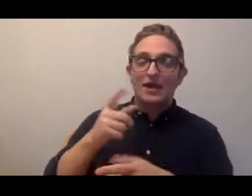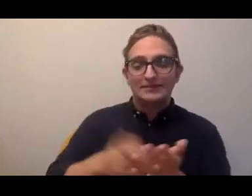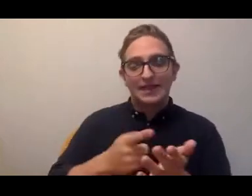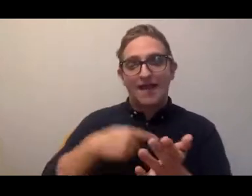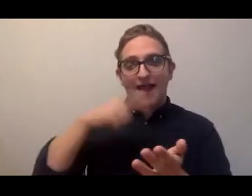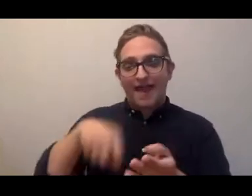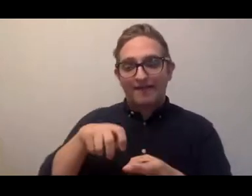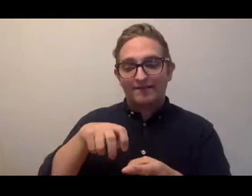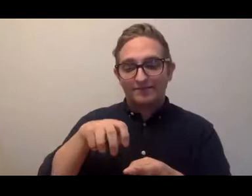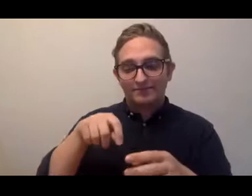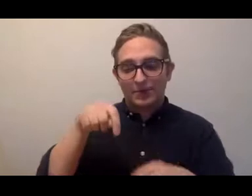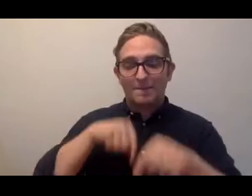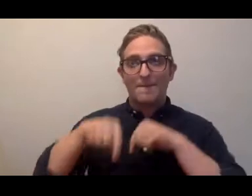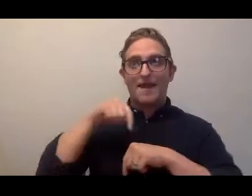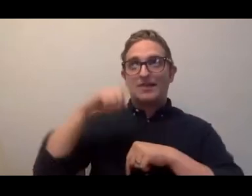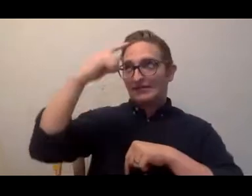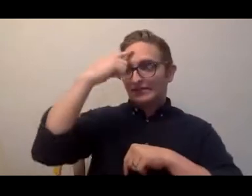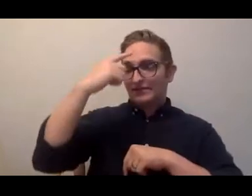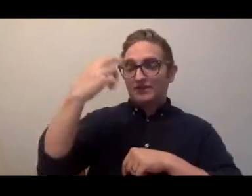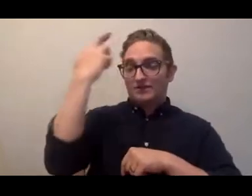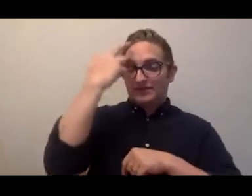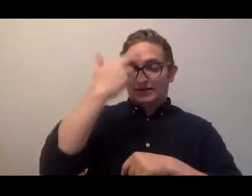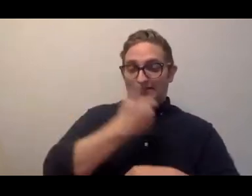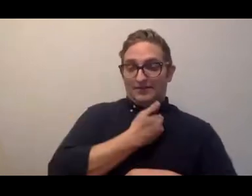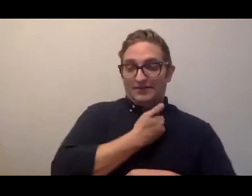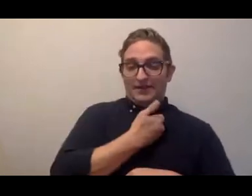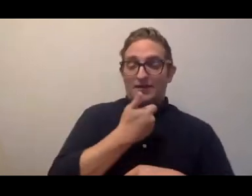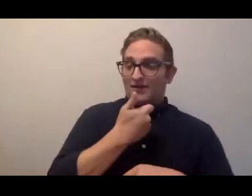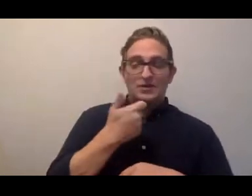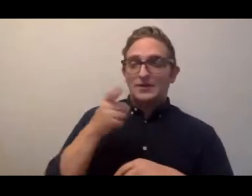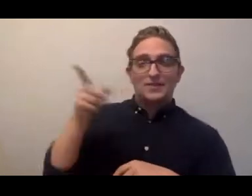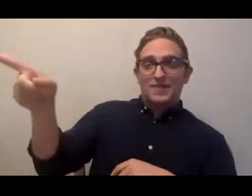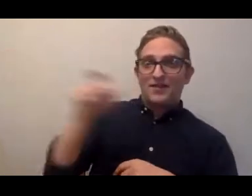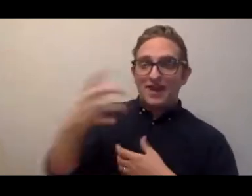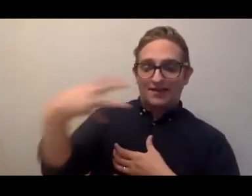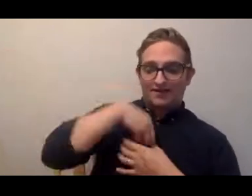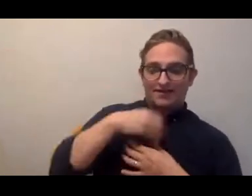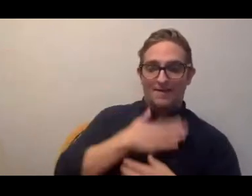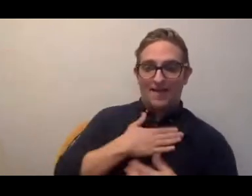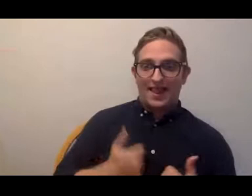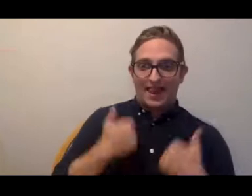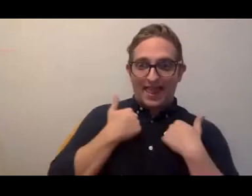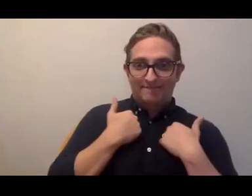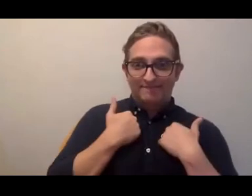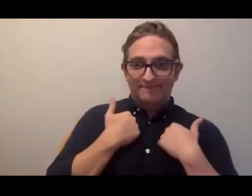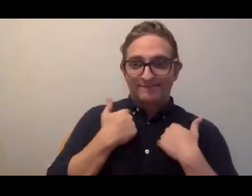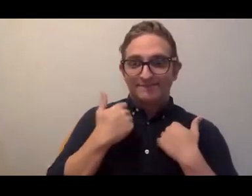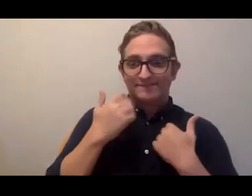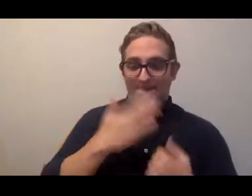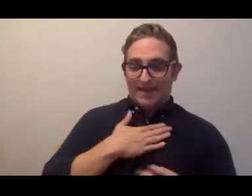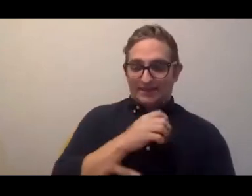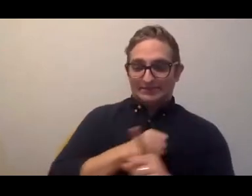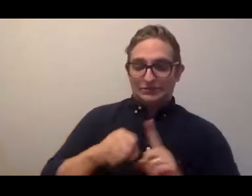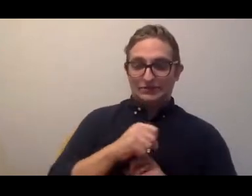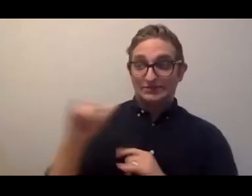thick skin and realizing that, they're not in my shoes. Yeah, that's so